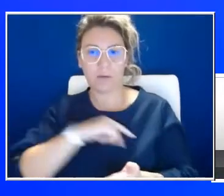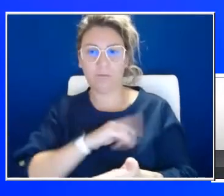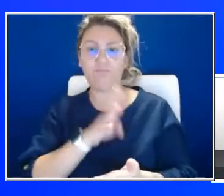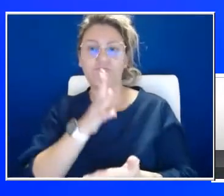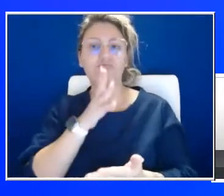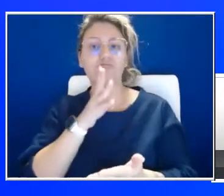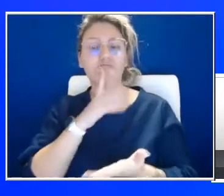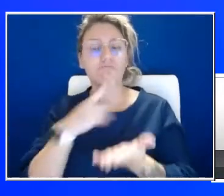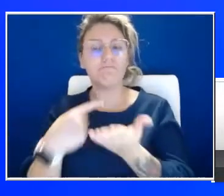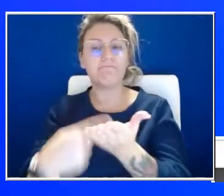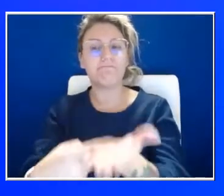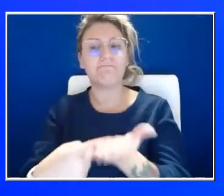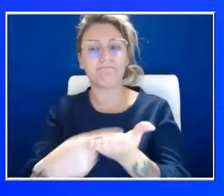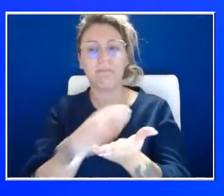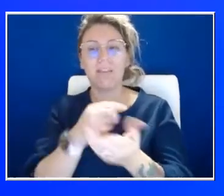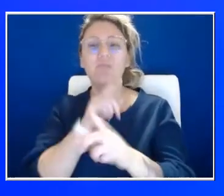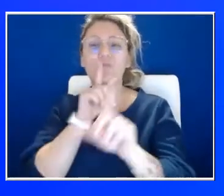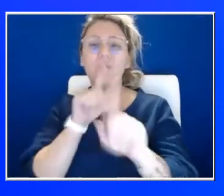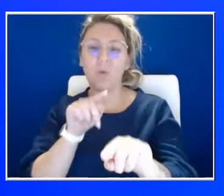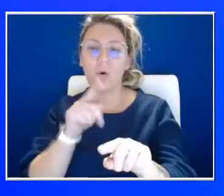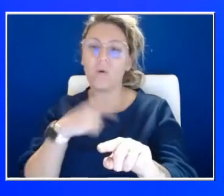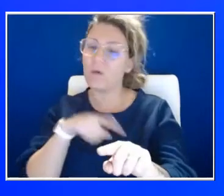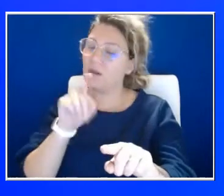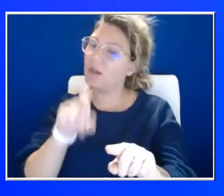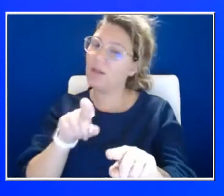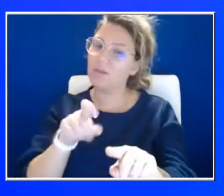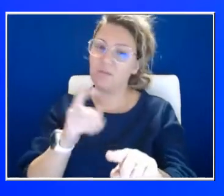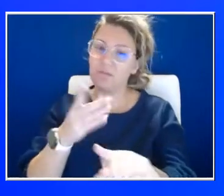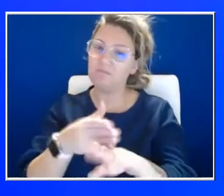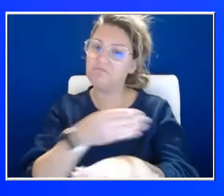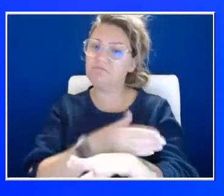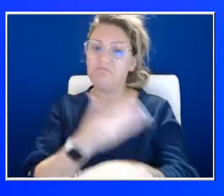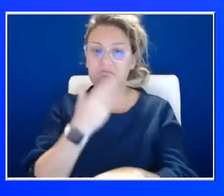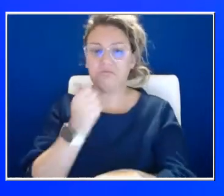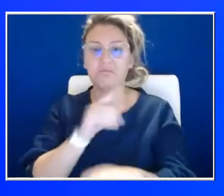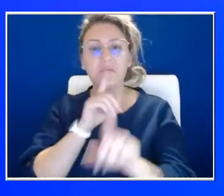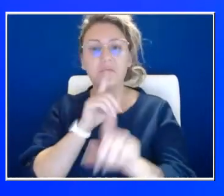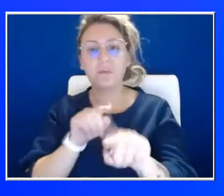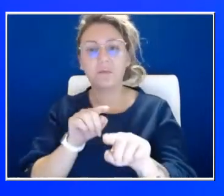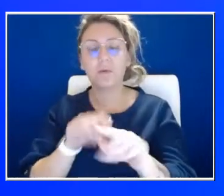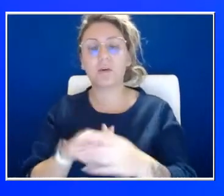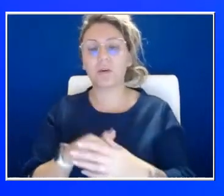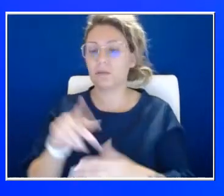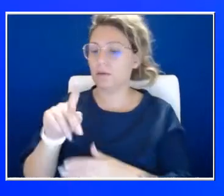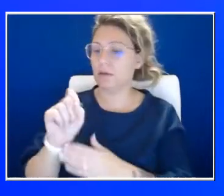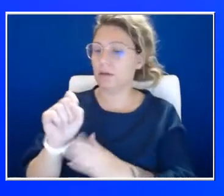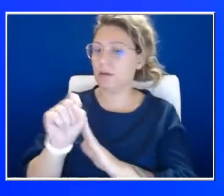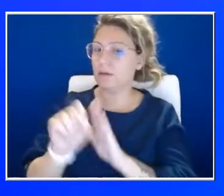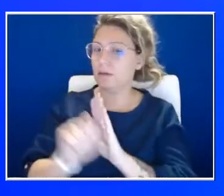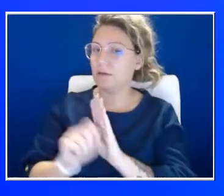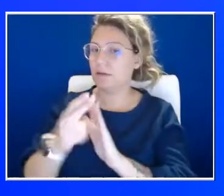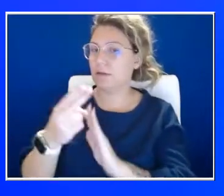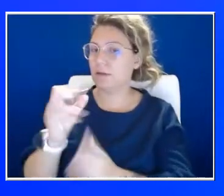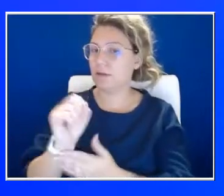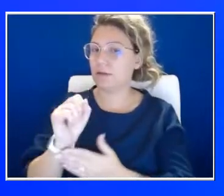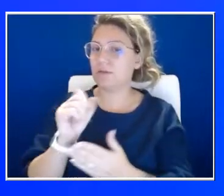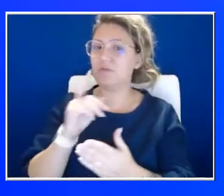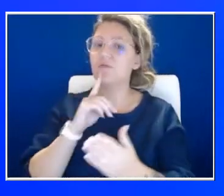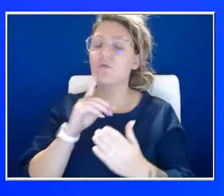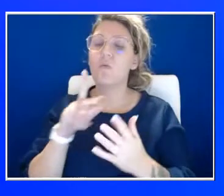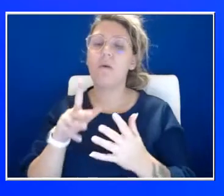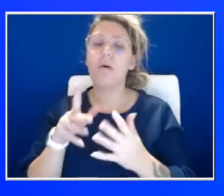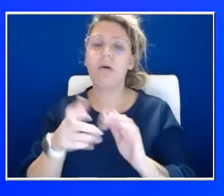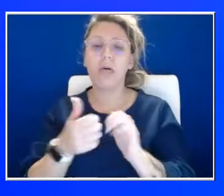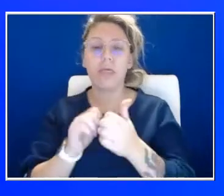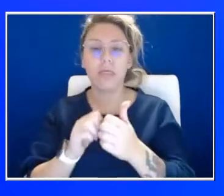just reporting. We have to get better at reporting. It's actually, Kansas State High School Athletic Association has said they want